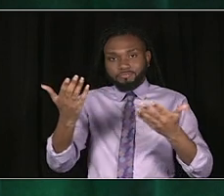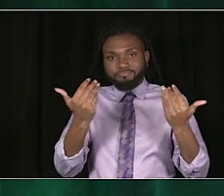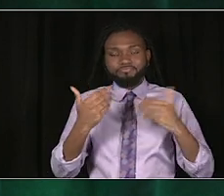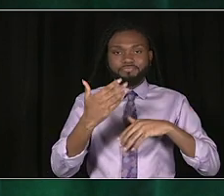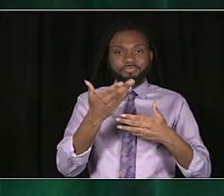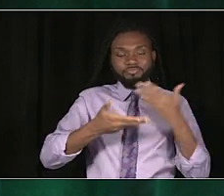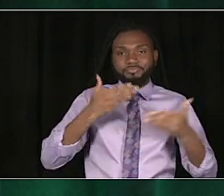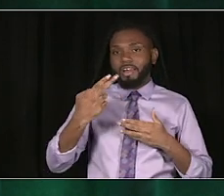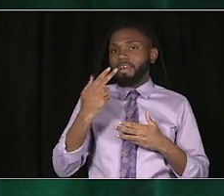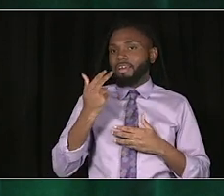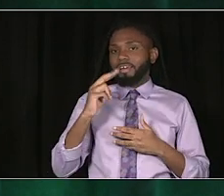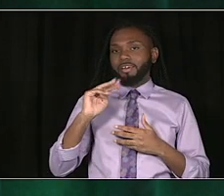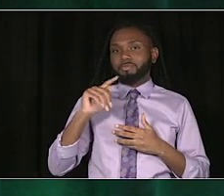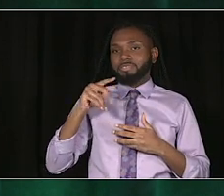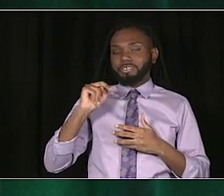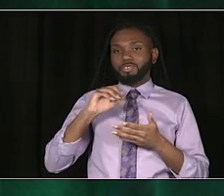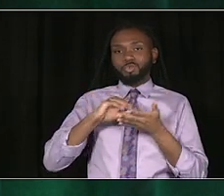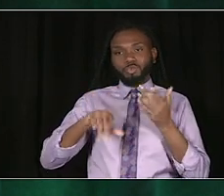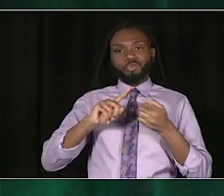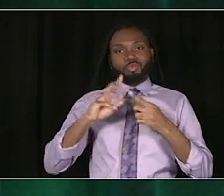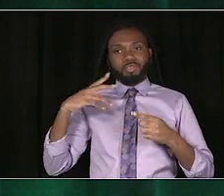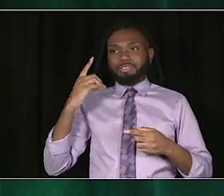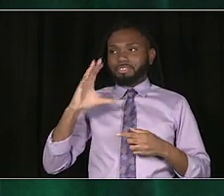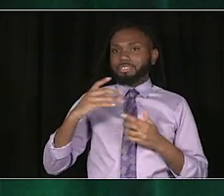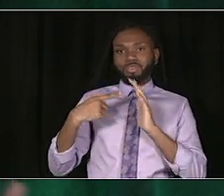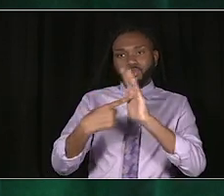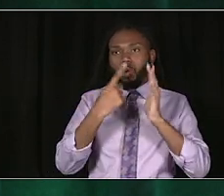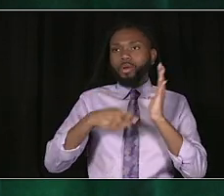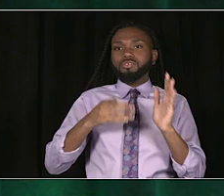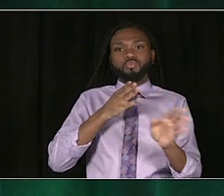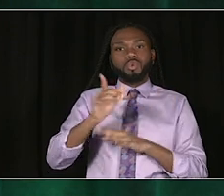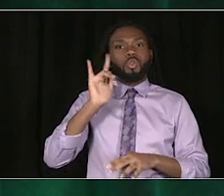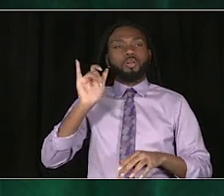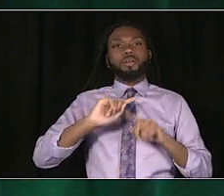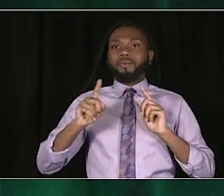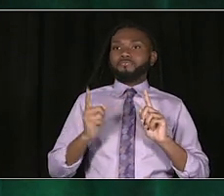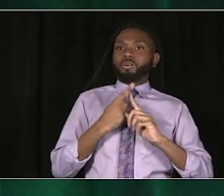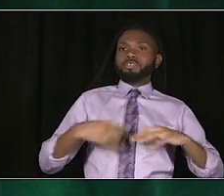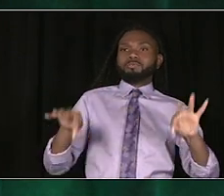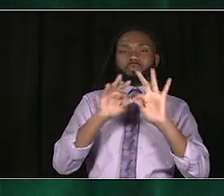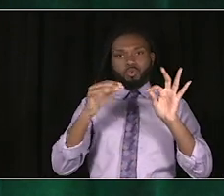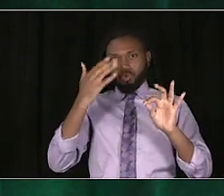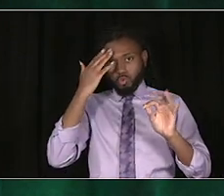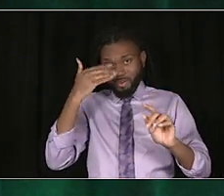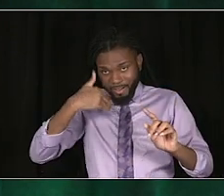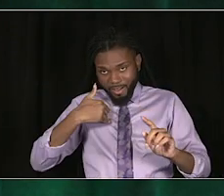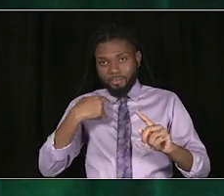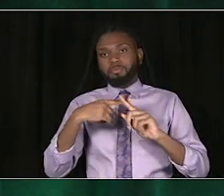to other students about what these careers are like, because I think that's the first part of just knowing that it exists and knowing that it's